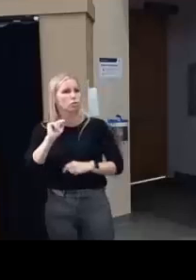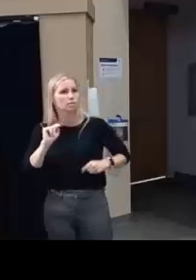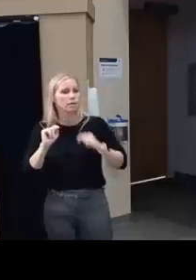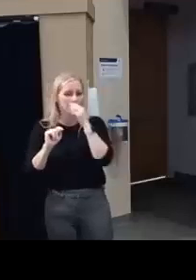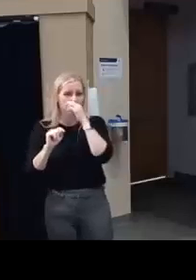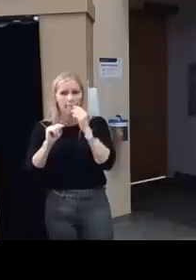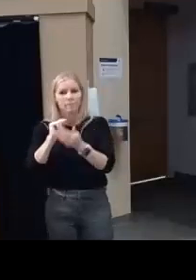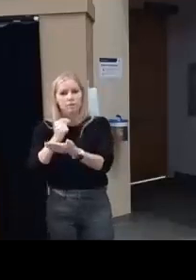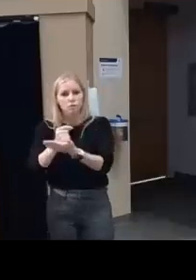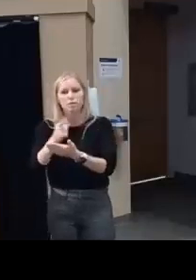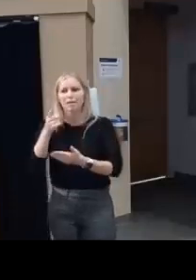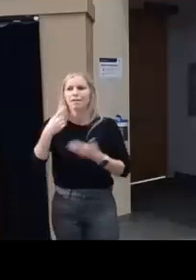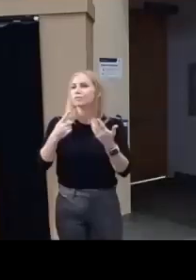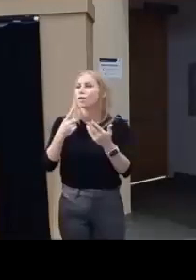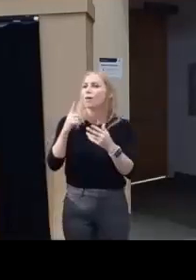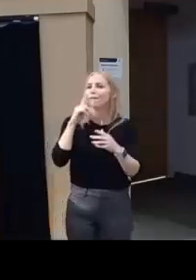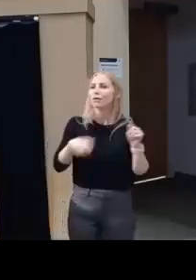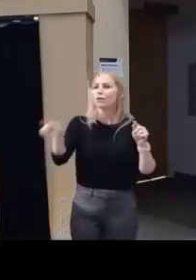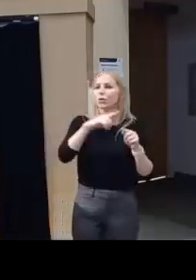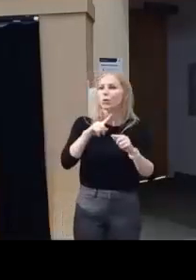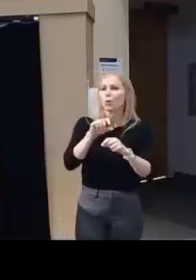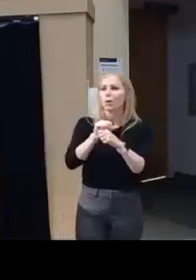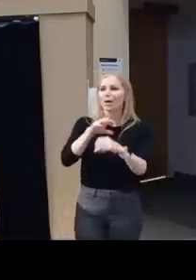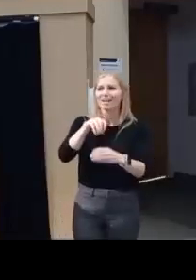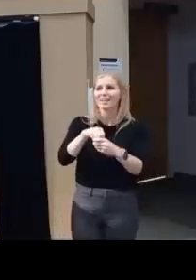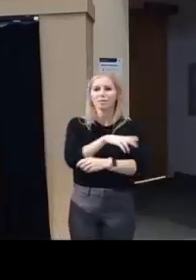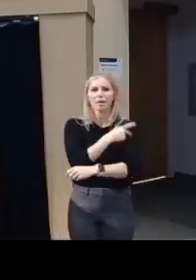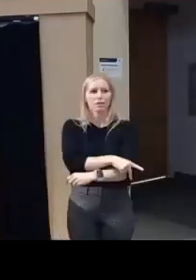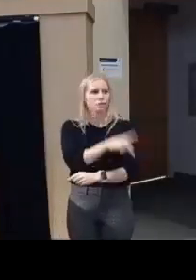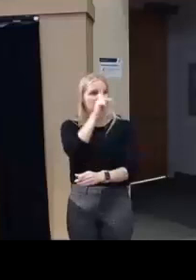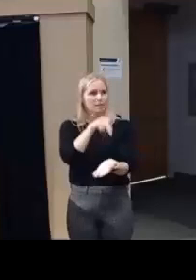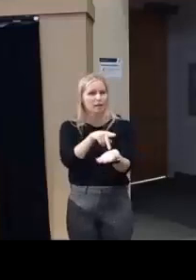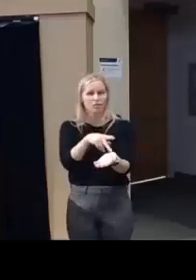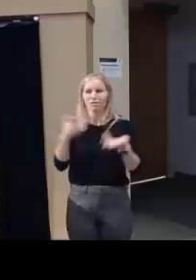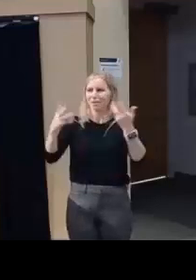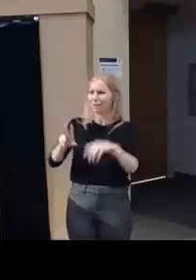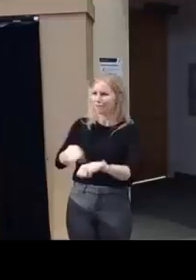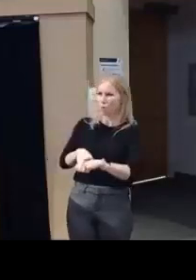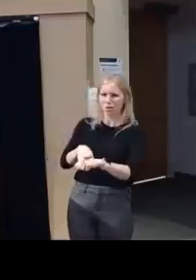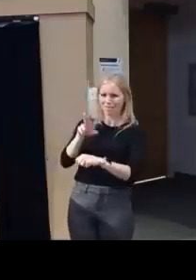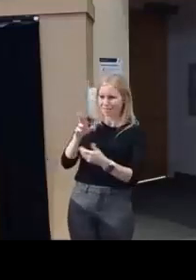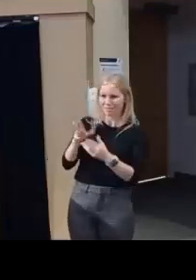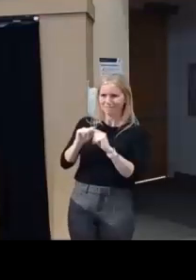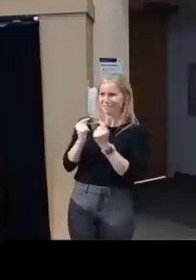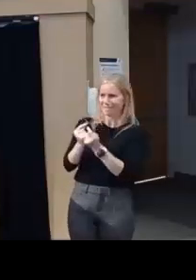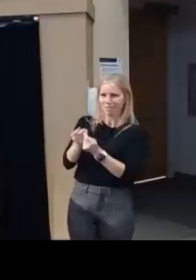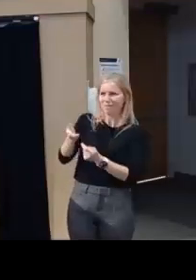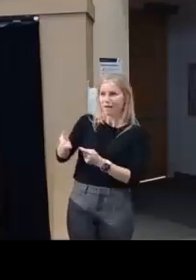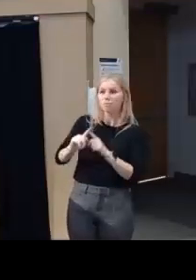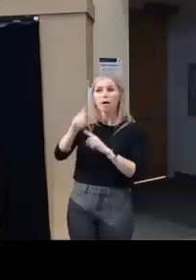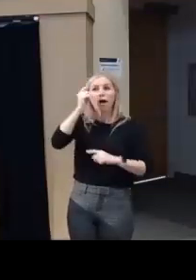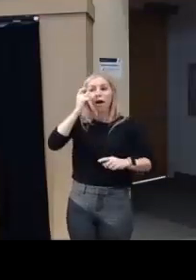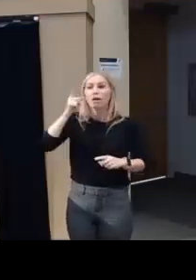may think, well, of course there are groups on the unit. We're a psychiatry department, but this is unique because it's not a psychiatry